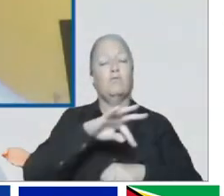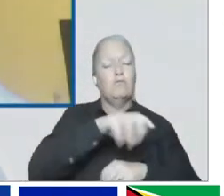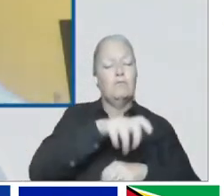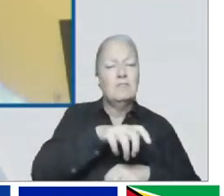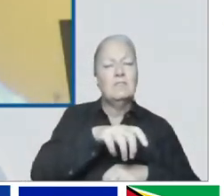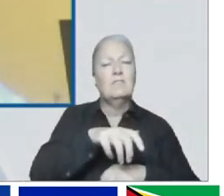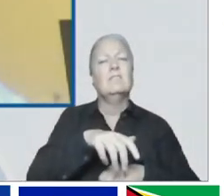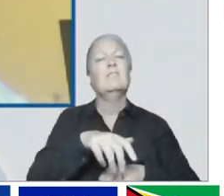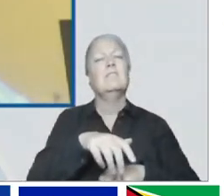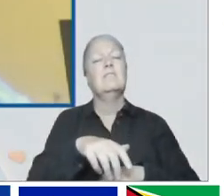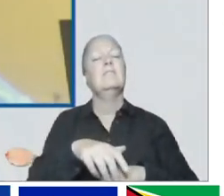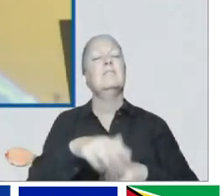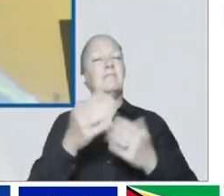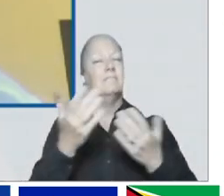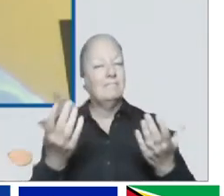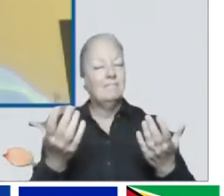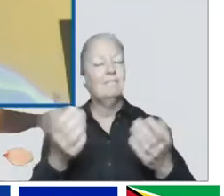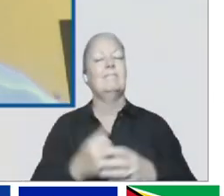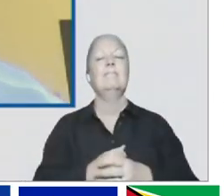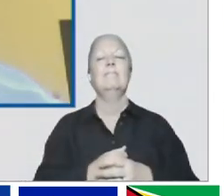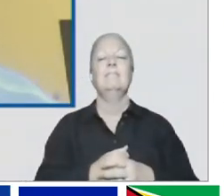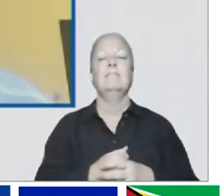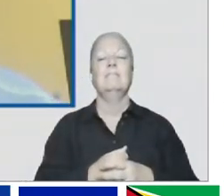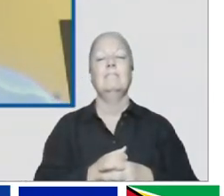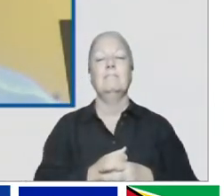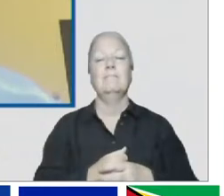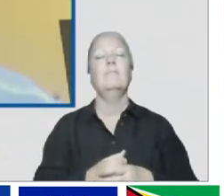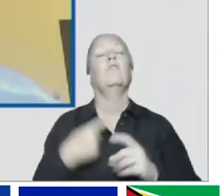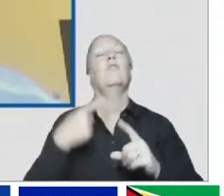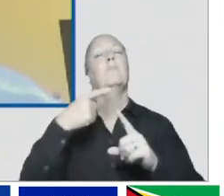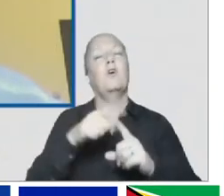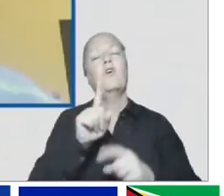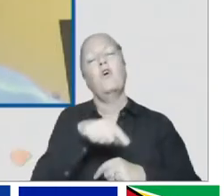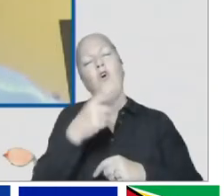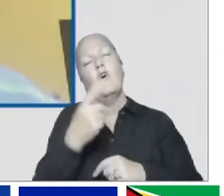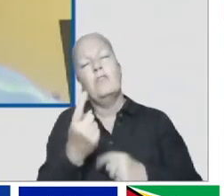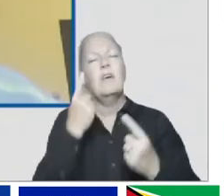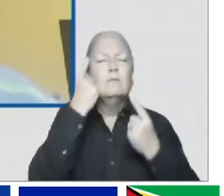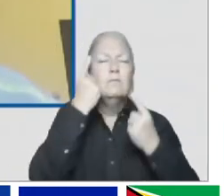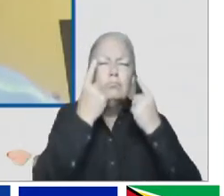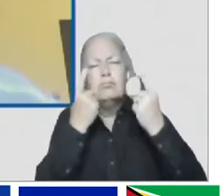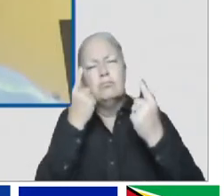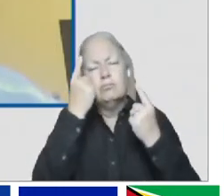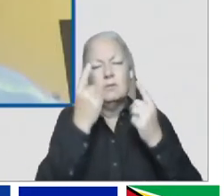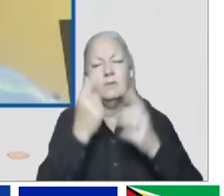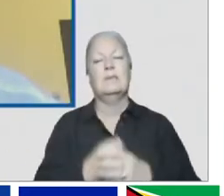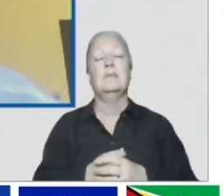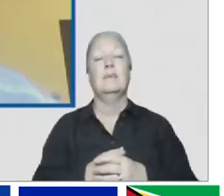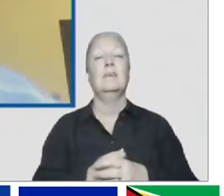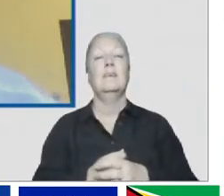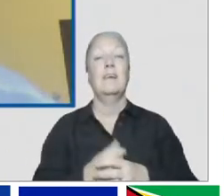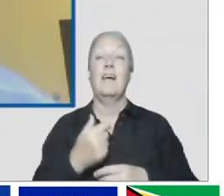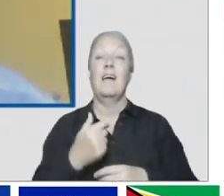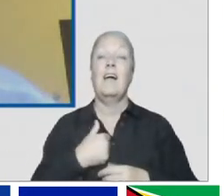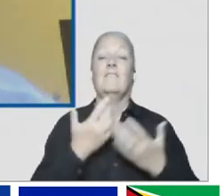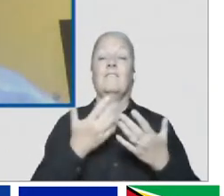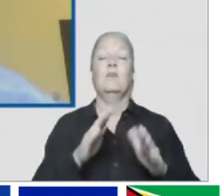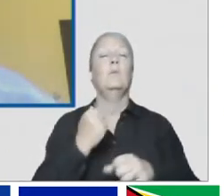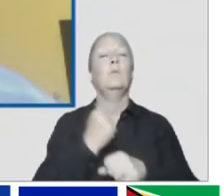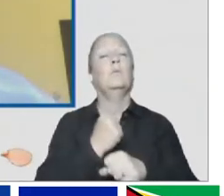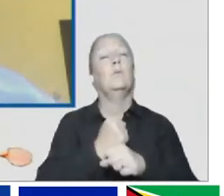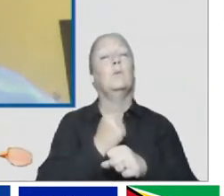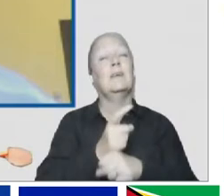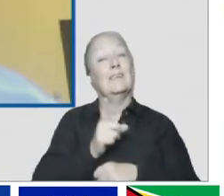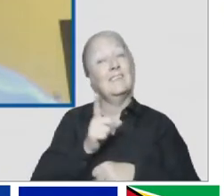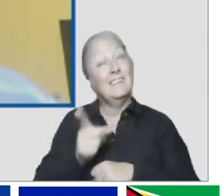time, and a series of other considerations. I had the privilege of working with Sergio and his group of people at the very